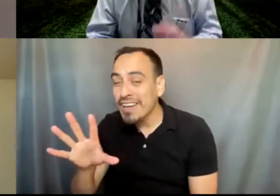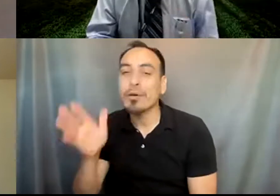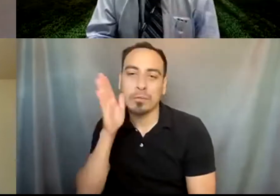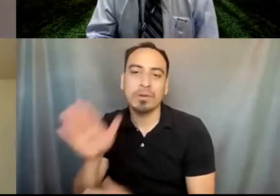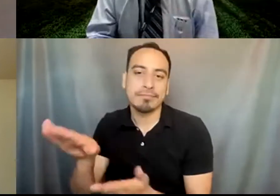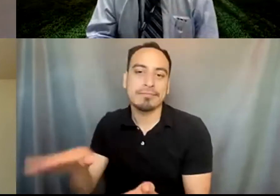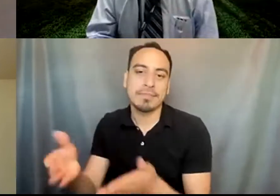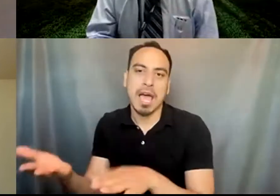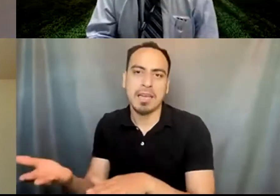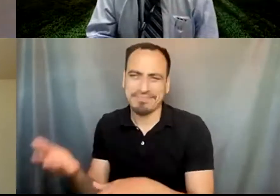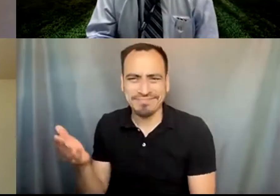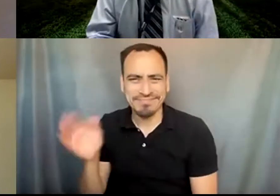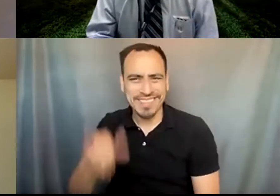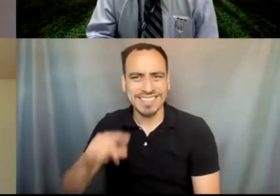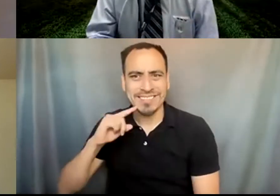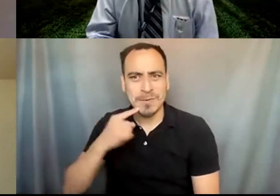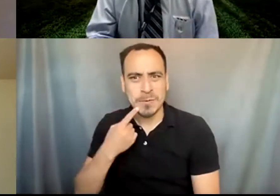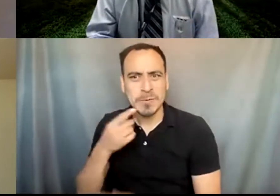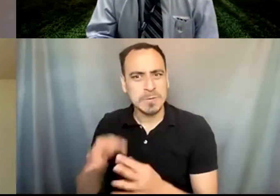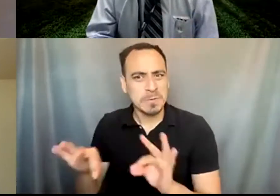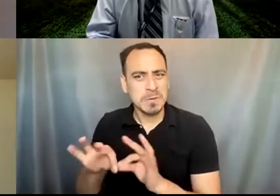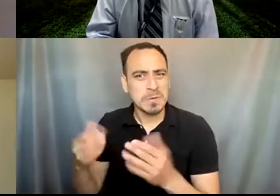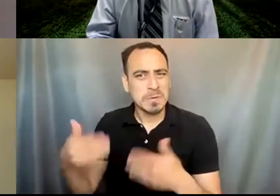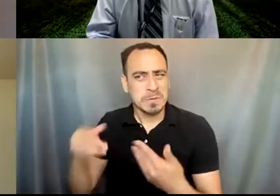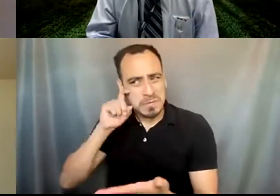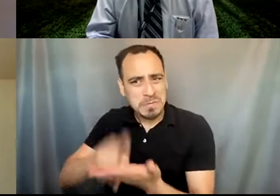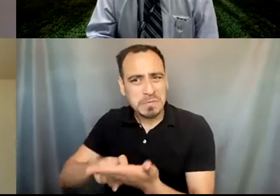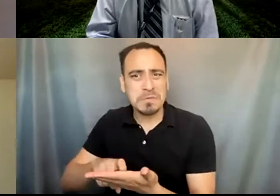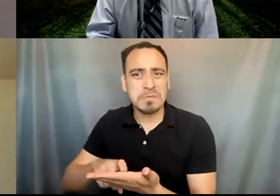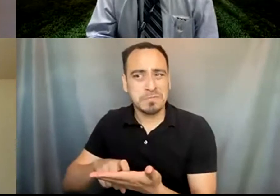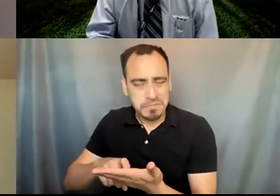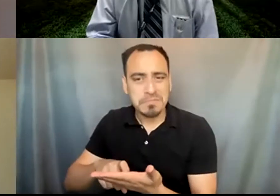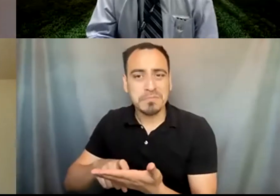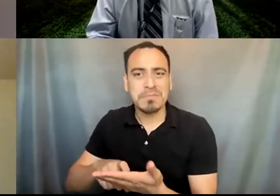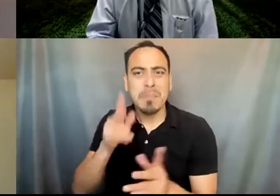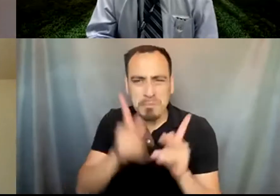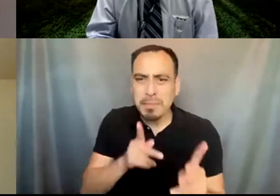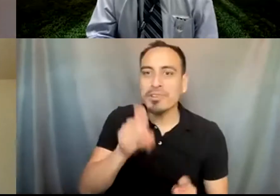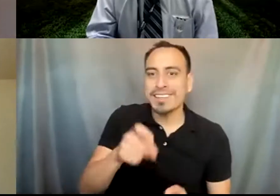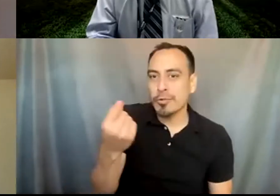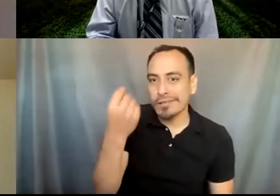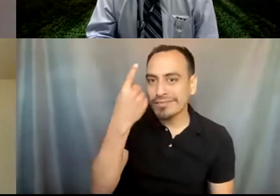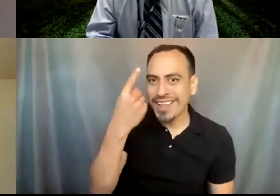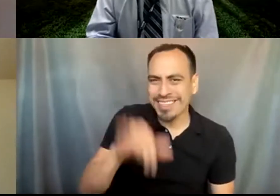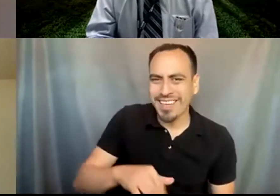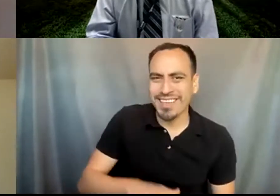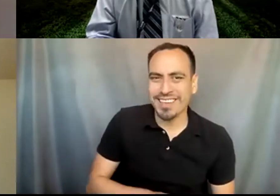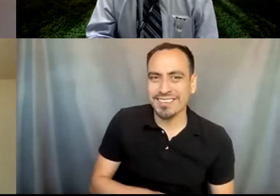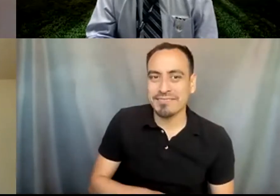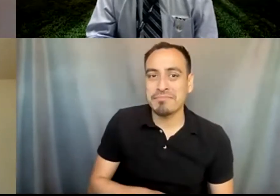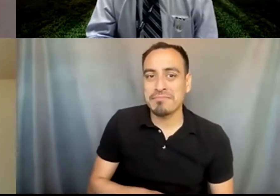pretty significant, and I think it's important for people to understand that, because there have been times where people will argue and